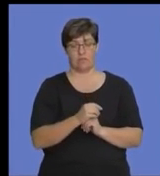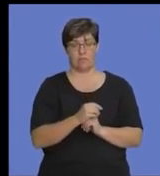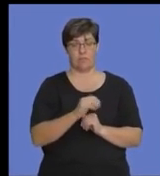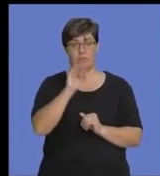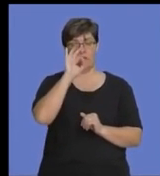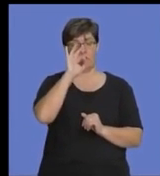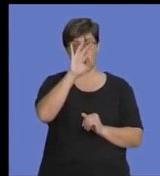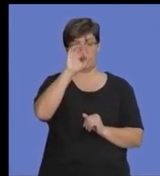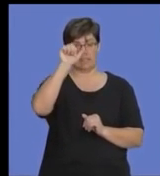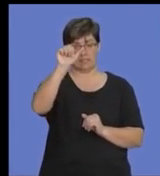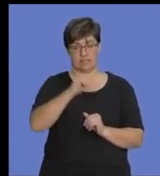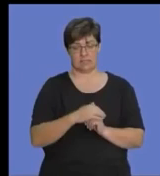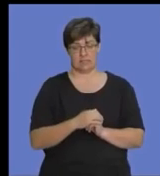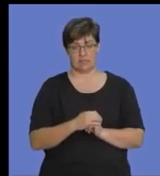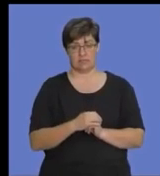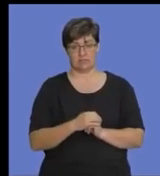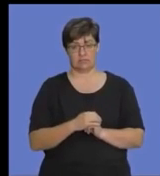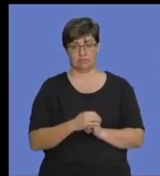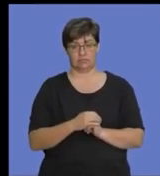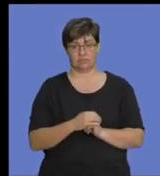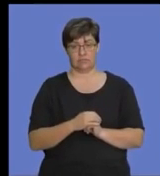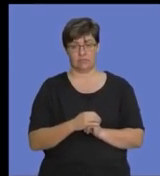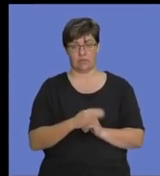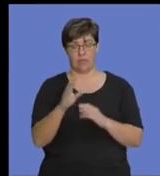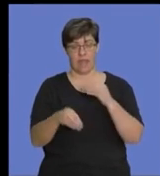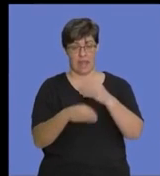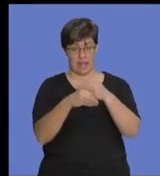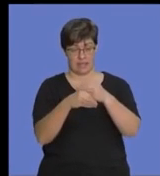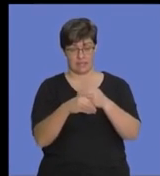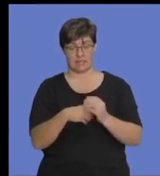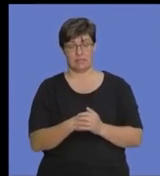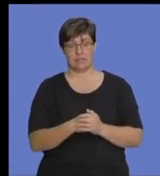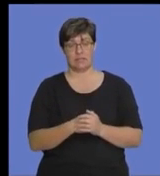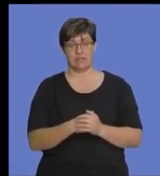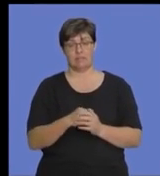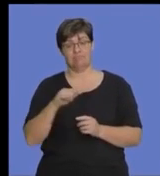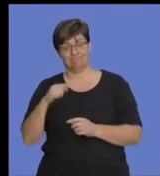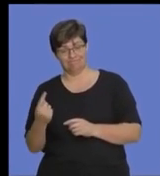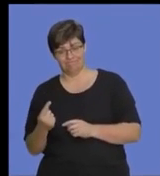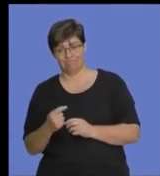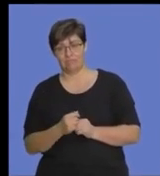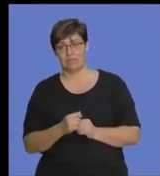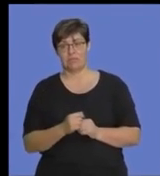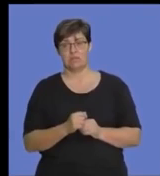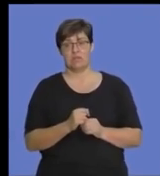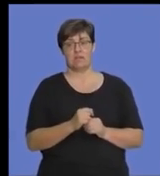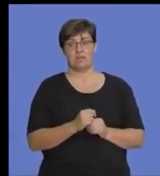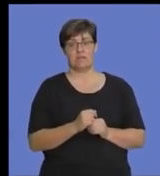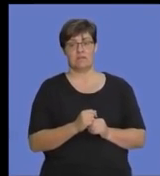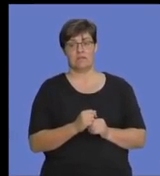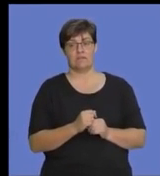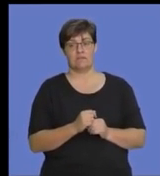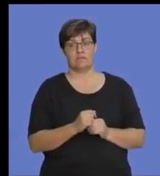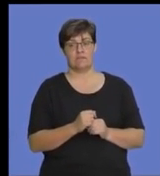0.03/12 to the exponent of 36, right? And then we add the other amount that